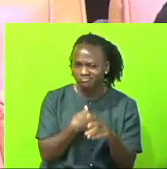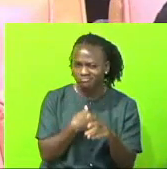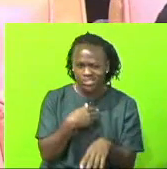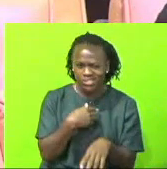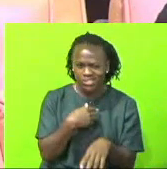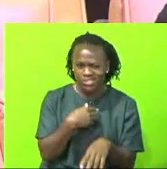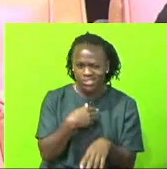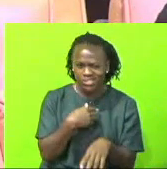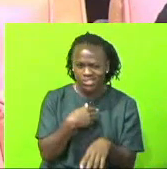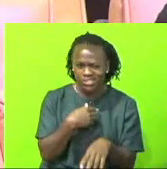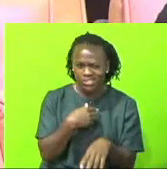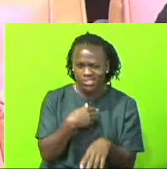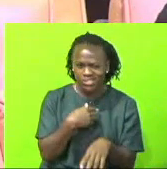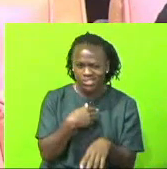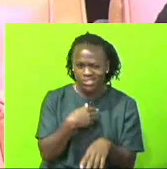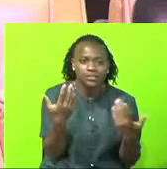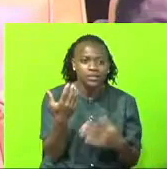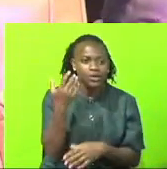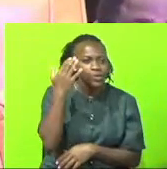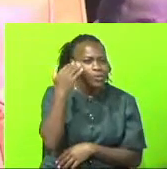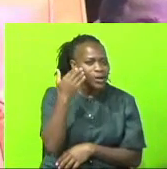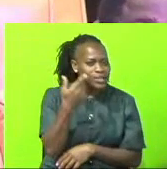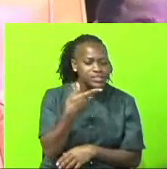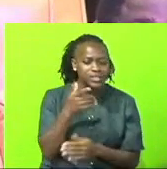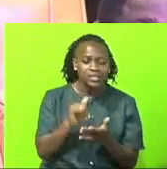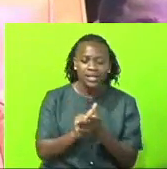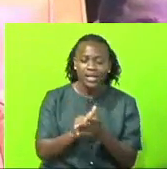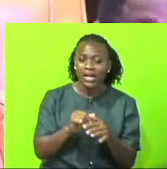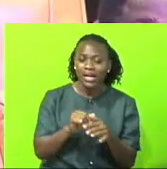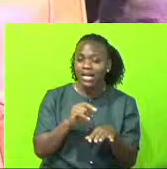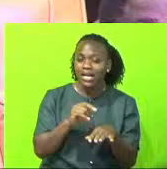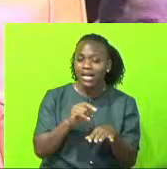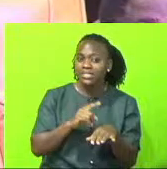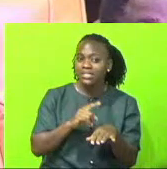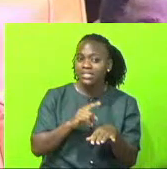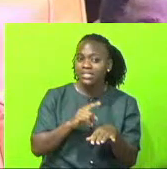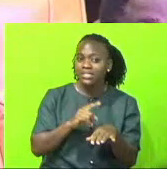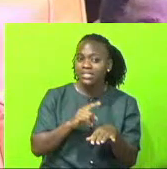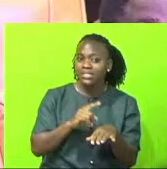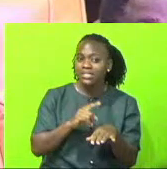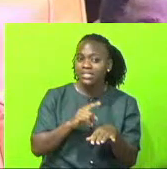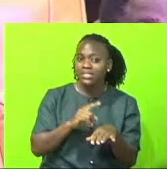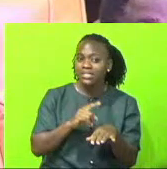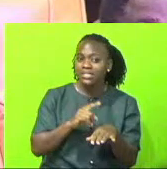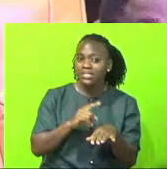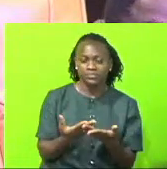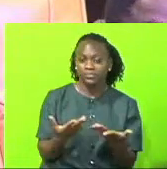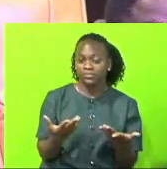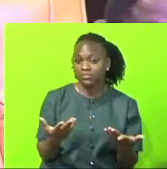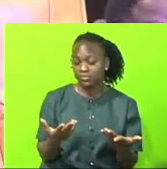It's as if to say time and the tenure of Parliament is irrelevant in the discourse.